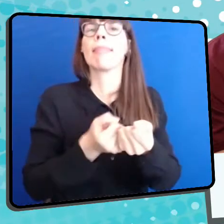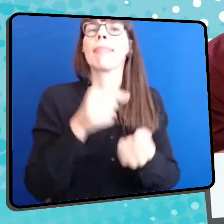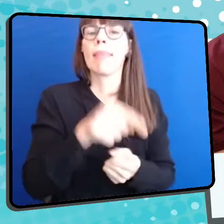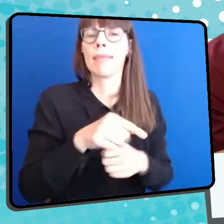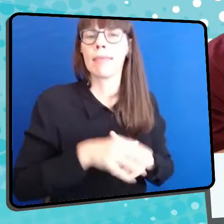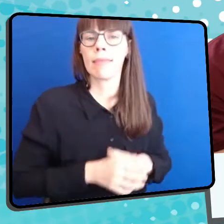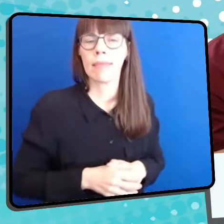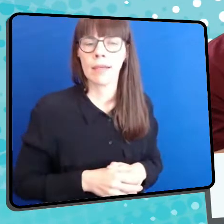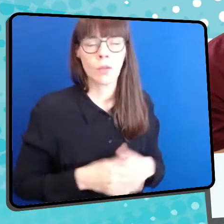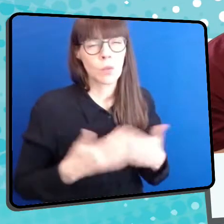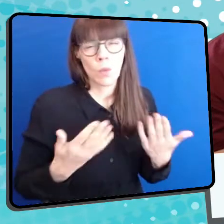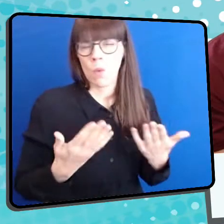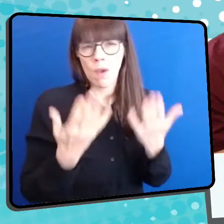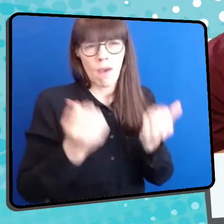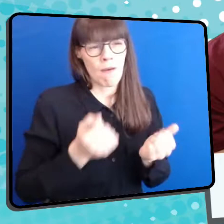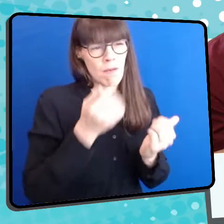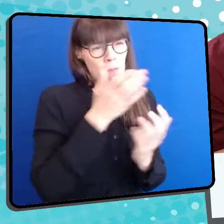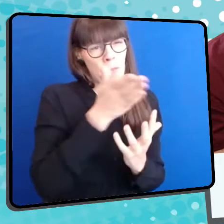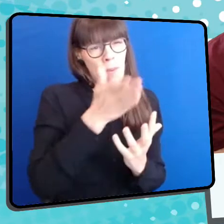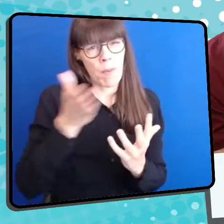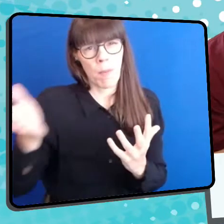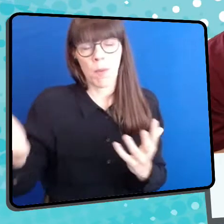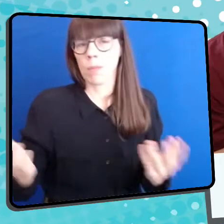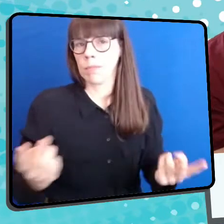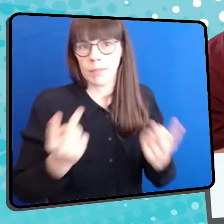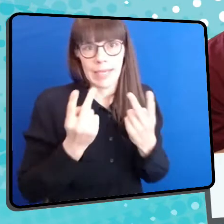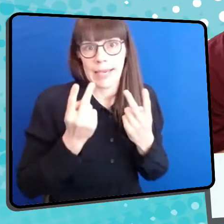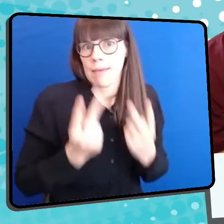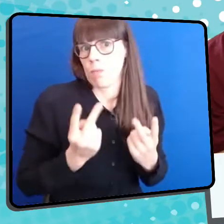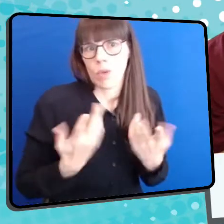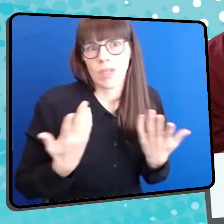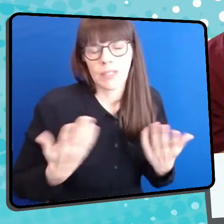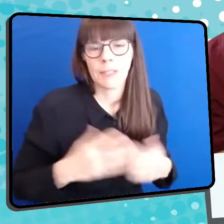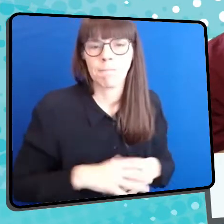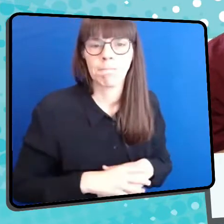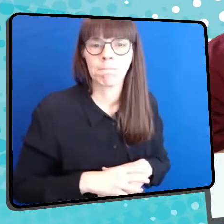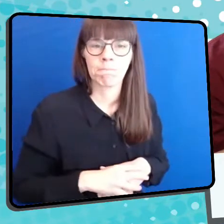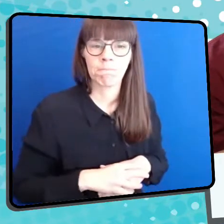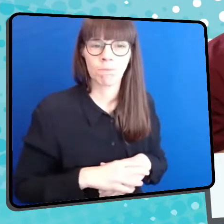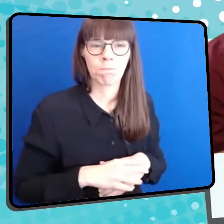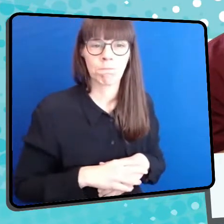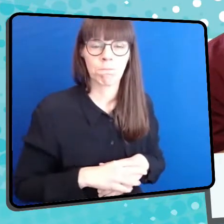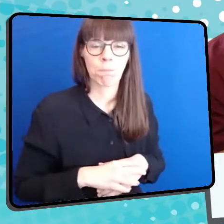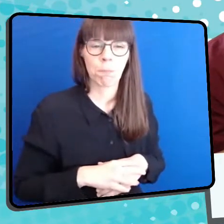and all these things that are so important do play a very key part in everything we do.